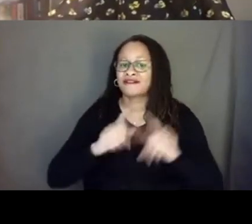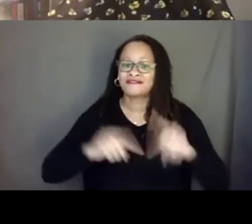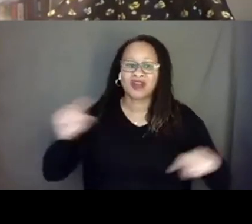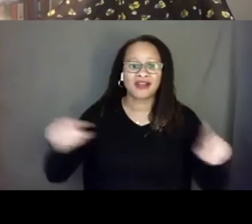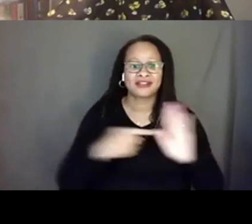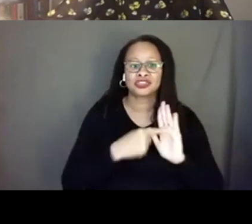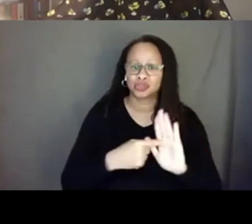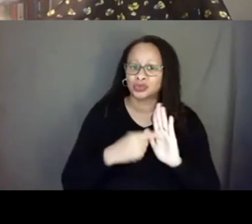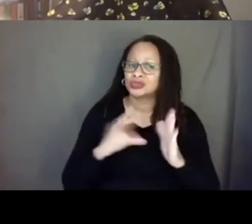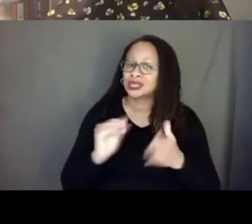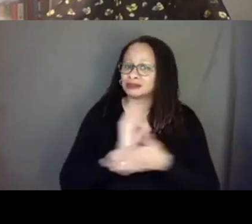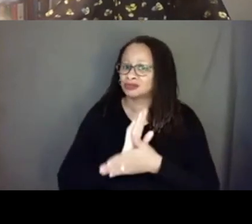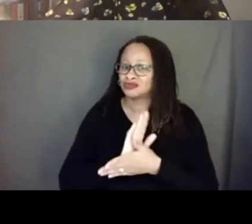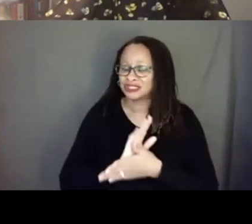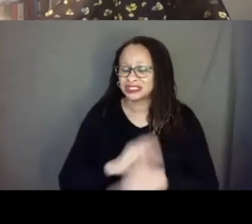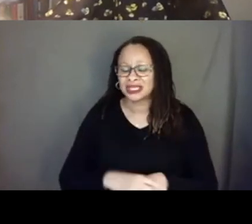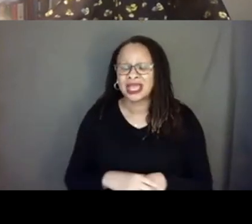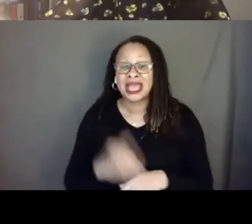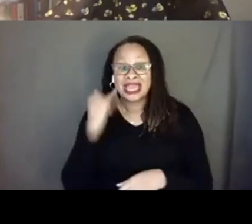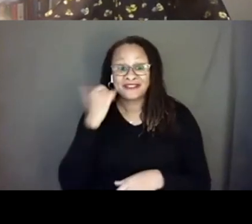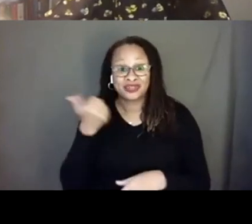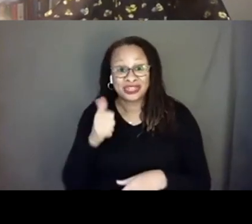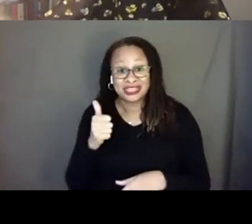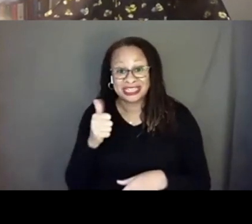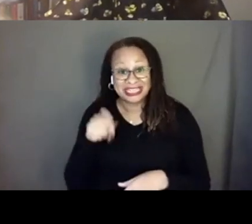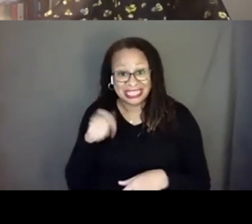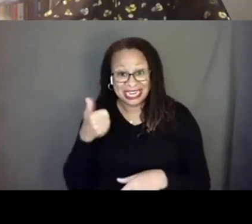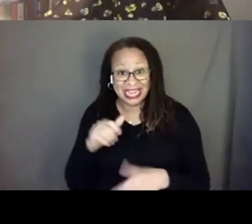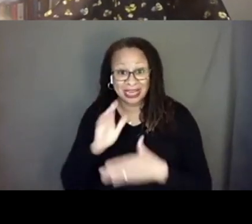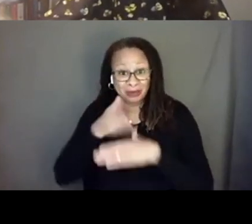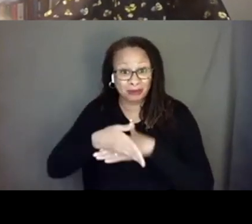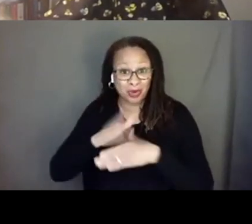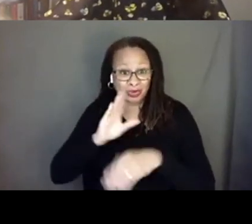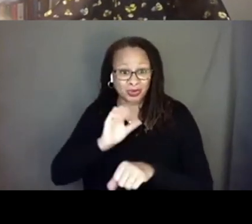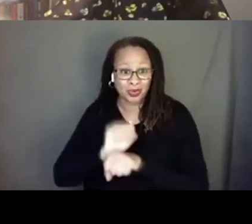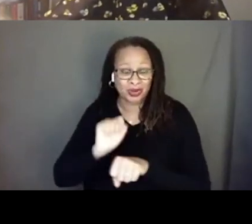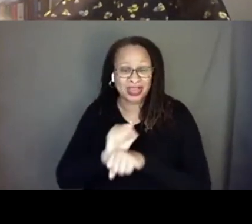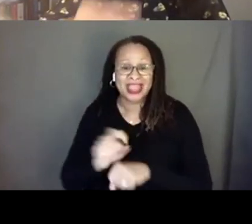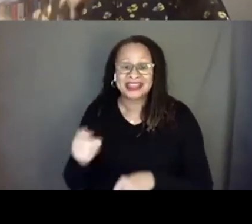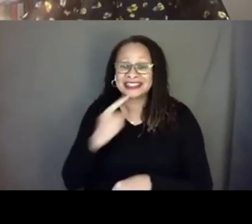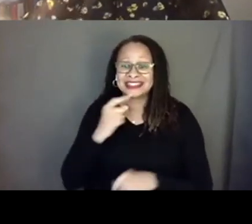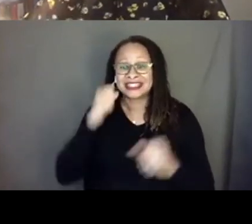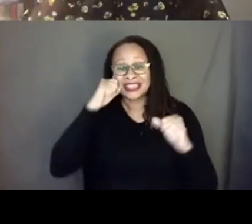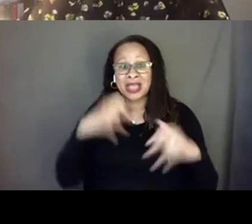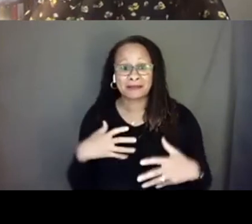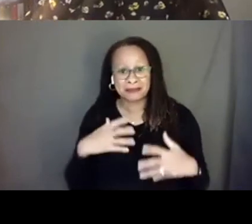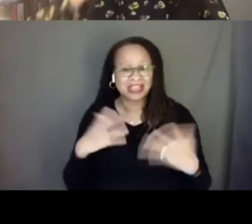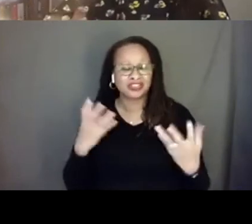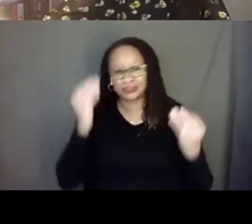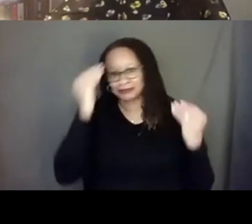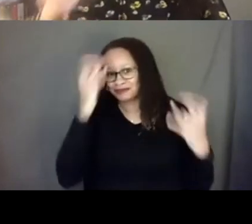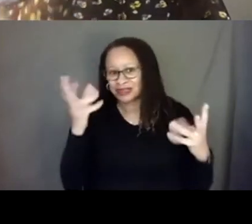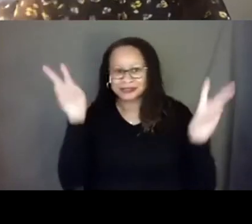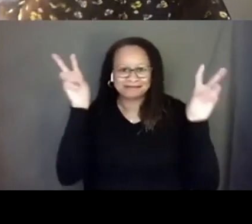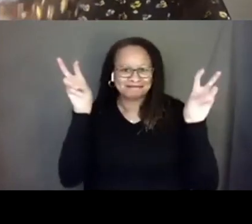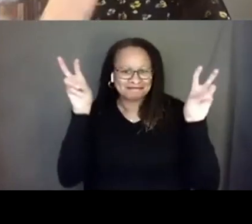want to check it out. Anybody needs any post work? She says, amazing insights. Go Trojans. She's also a USC grad like so many